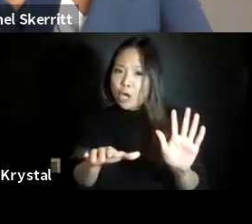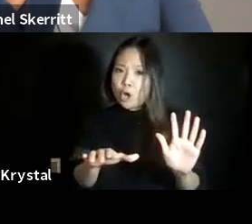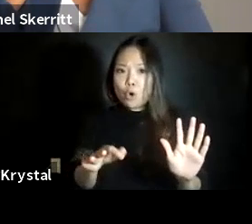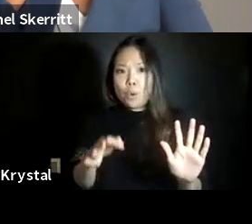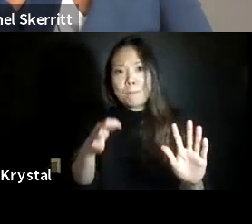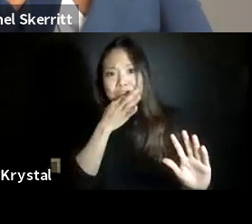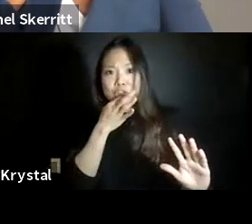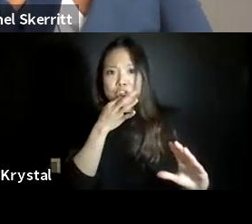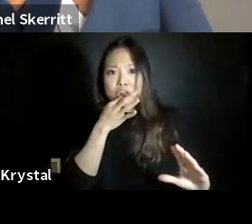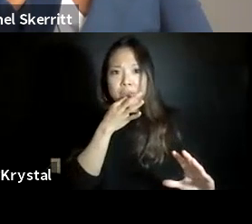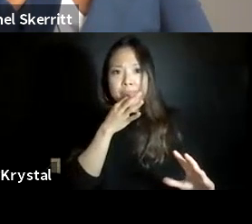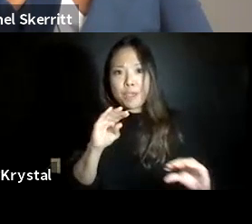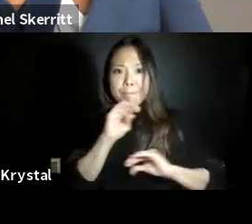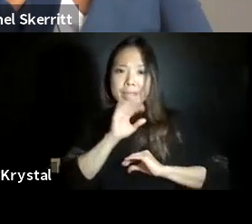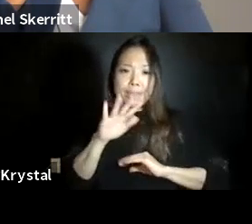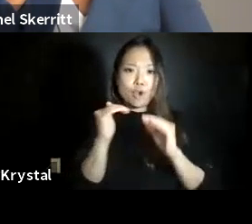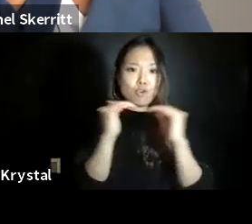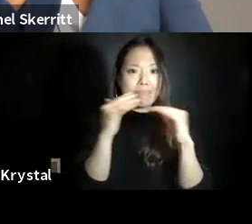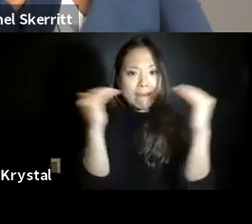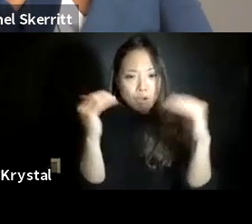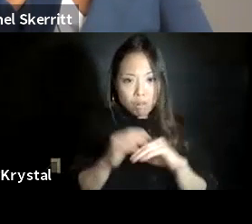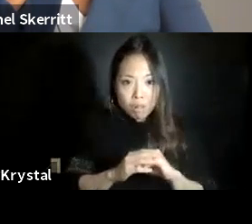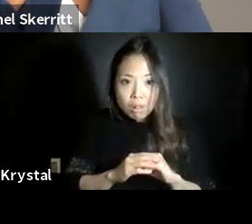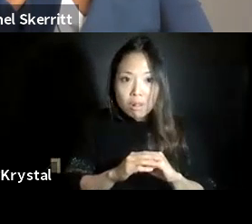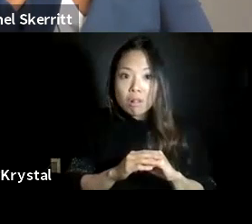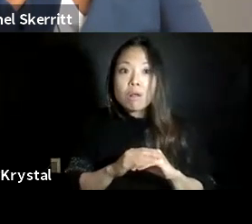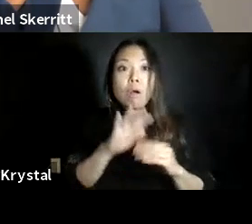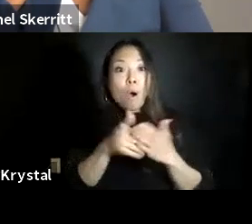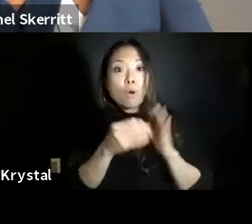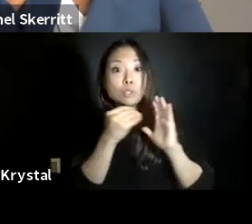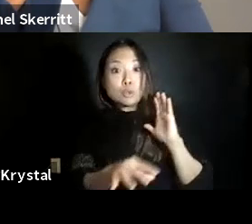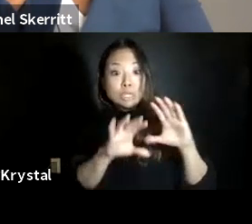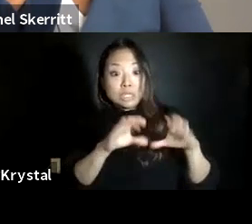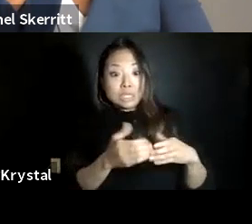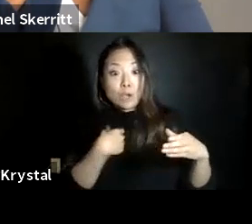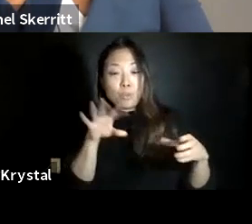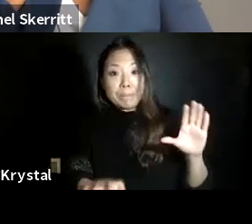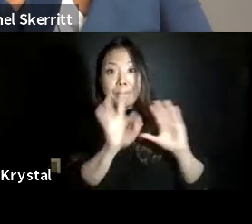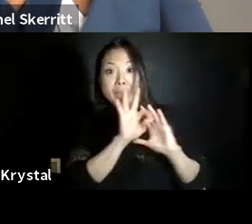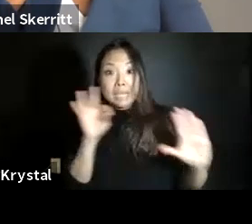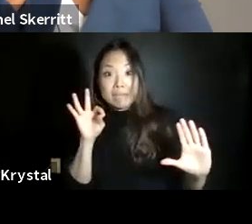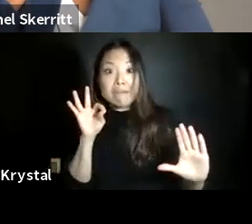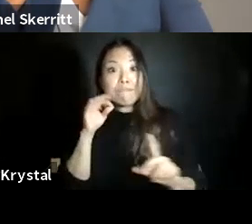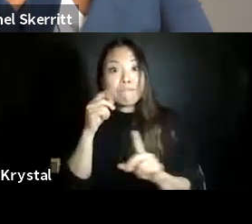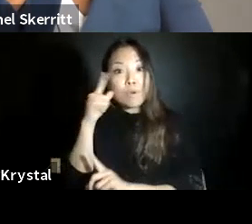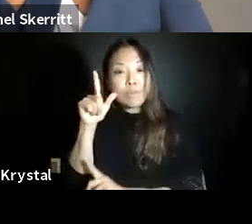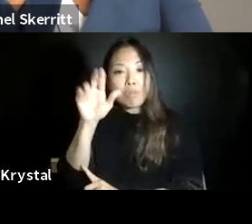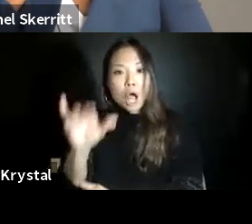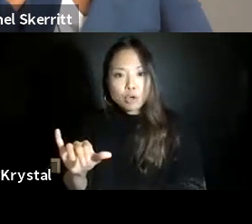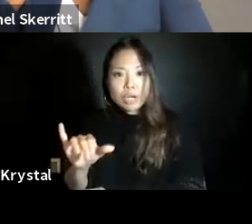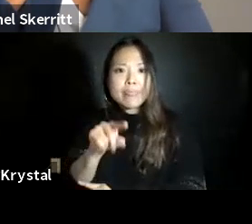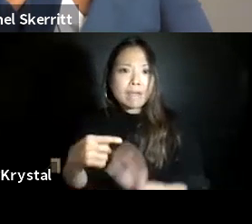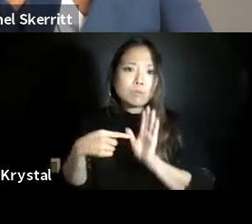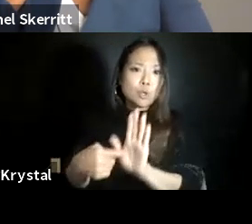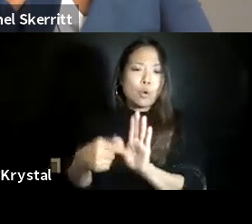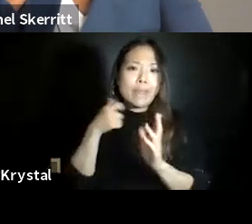every student. Every student that is being chosen from has already demonstrated that they're quote unquote ready for an exam school. So I wouldn't necessarily